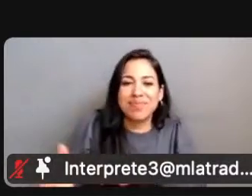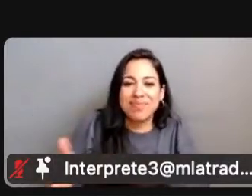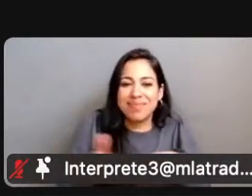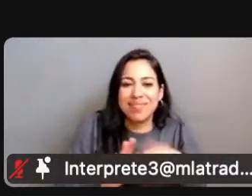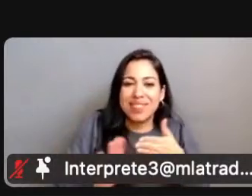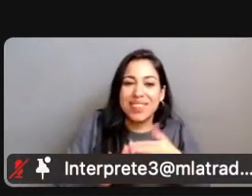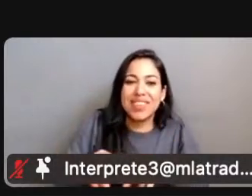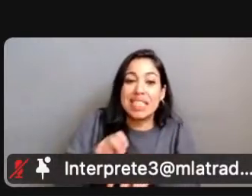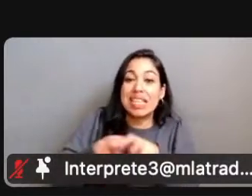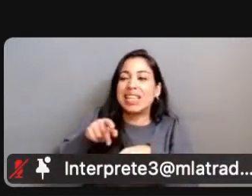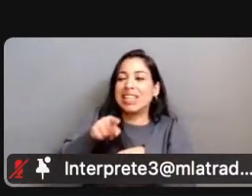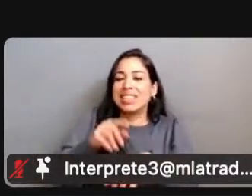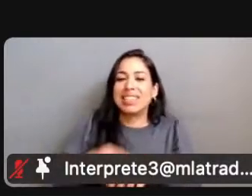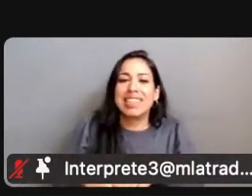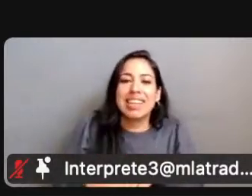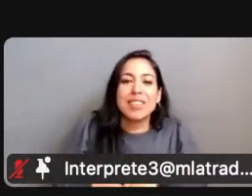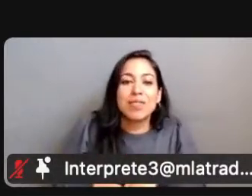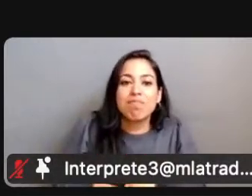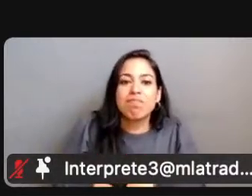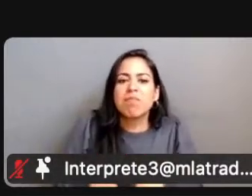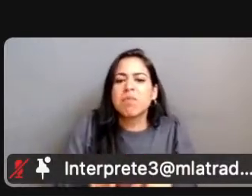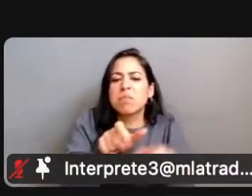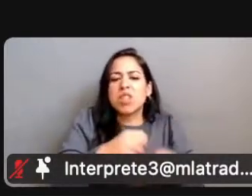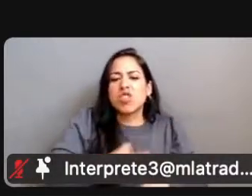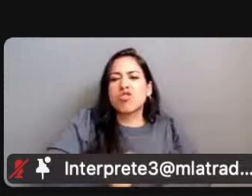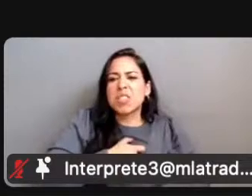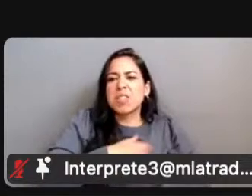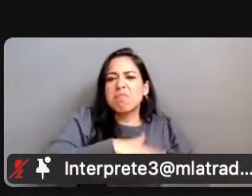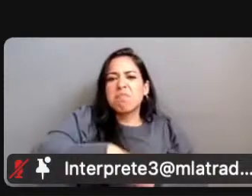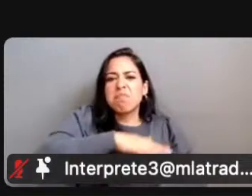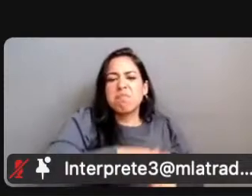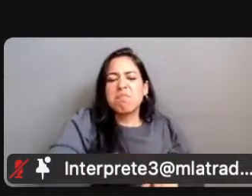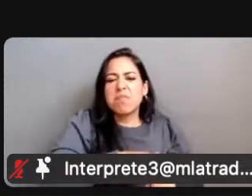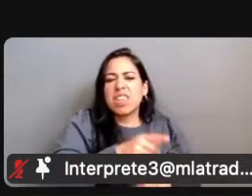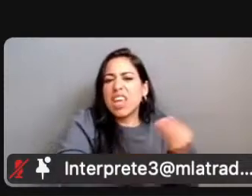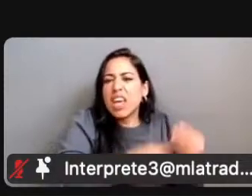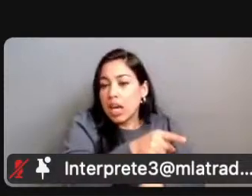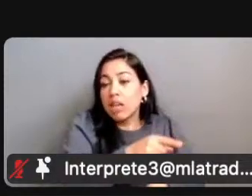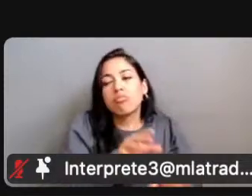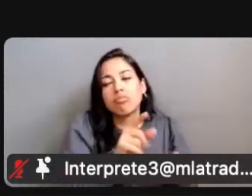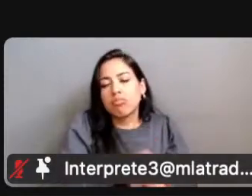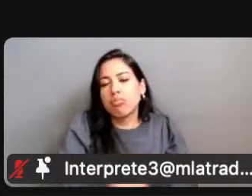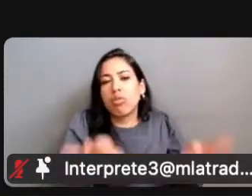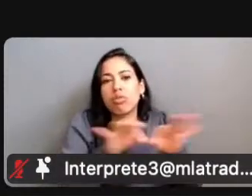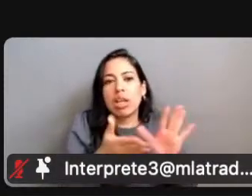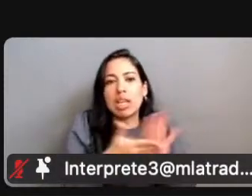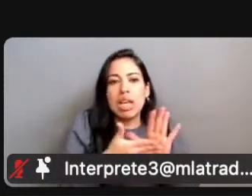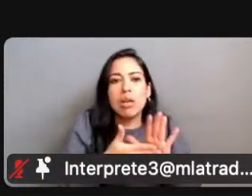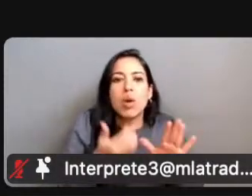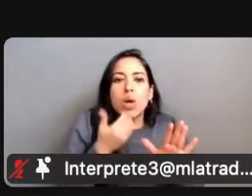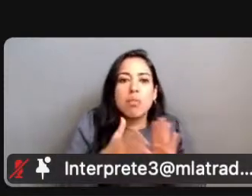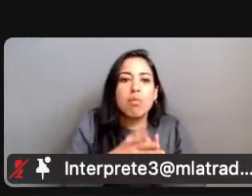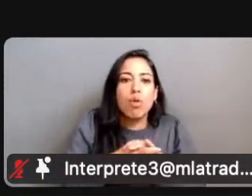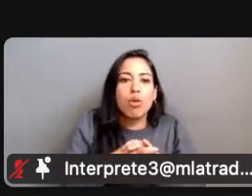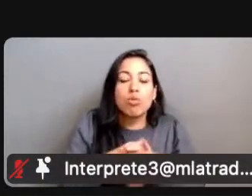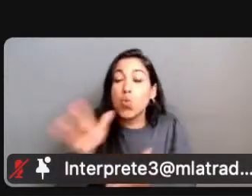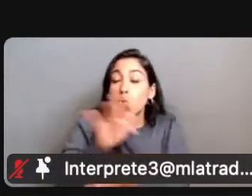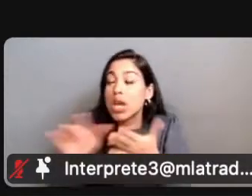Challenges from the civil society. The role of the civil society has been fundamental